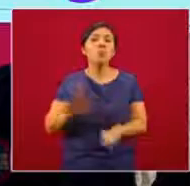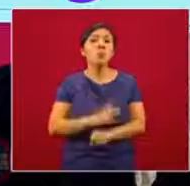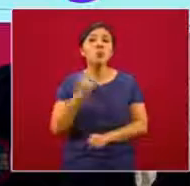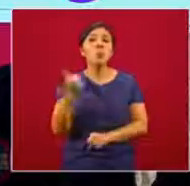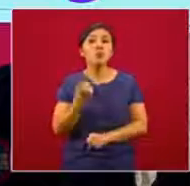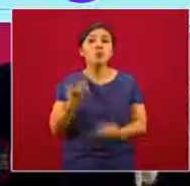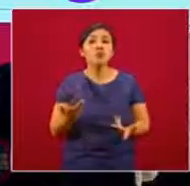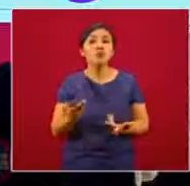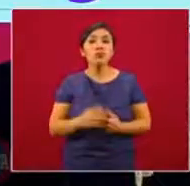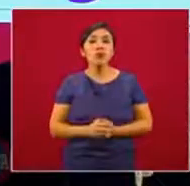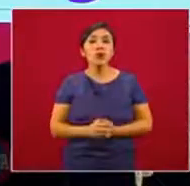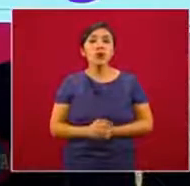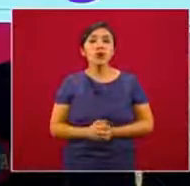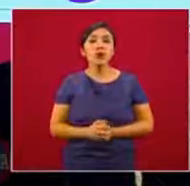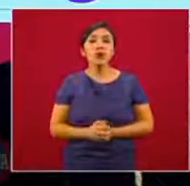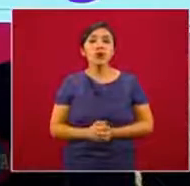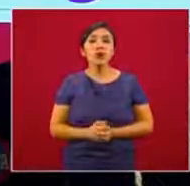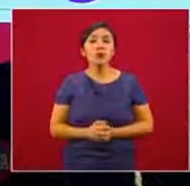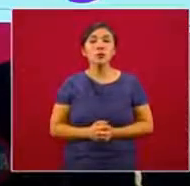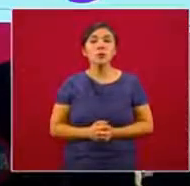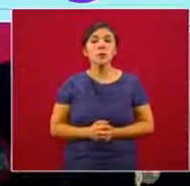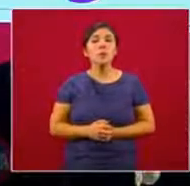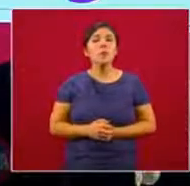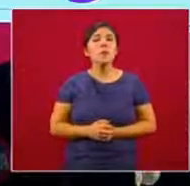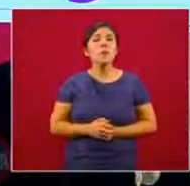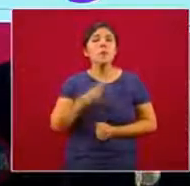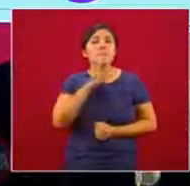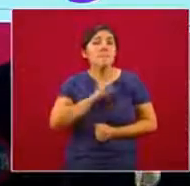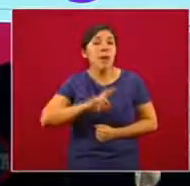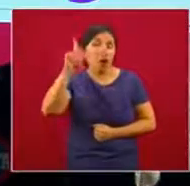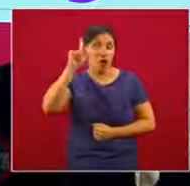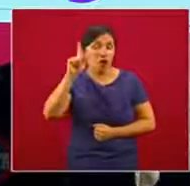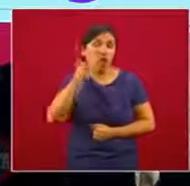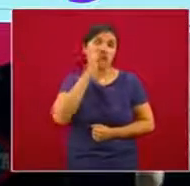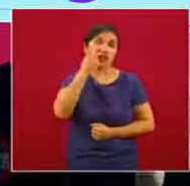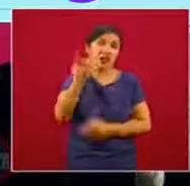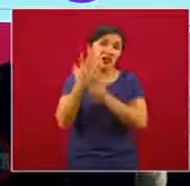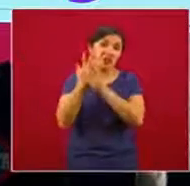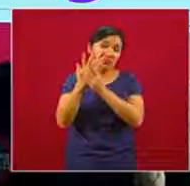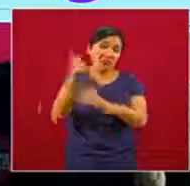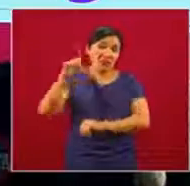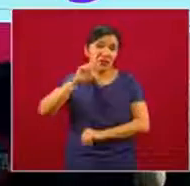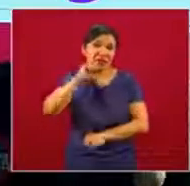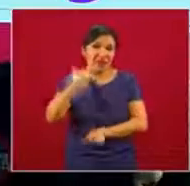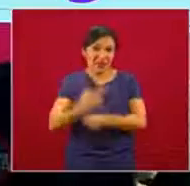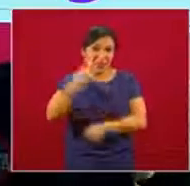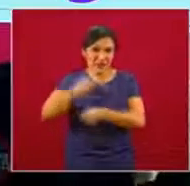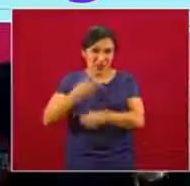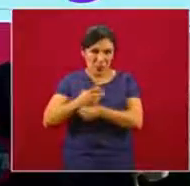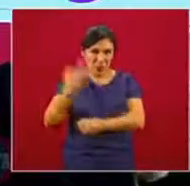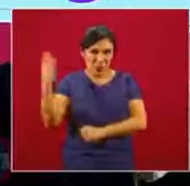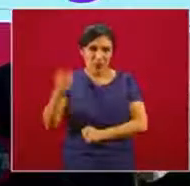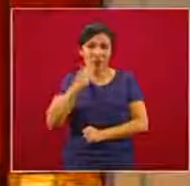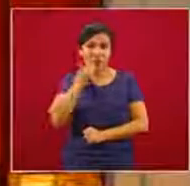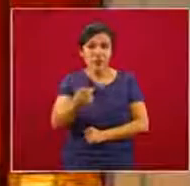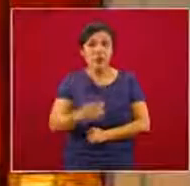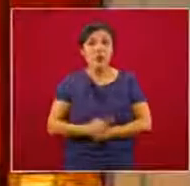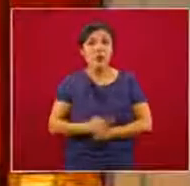is very important, because the most effective way, as